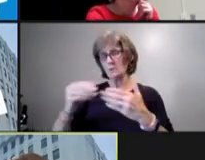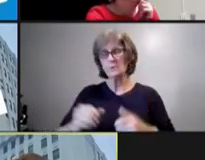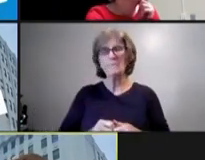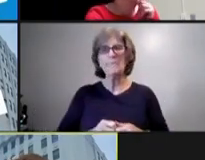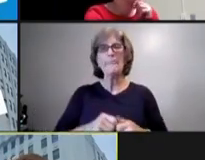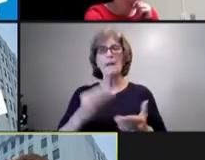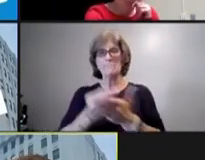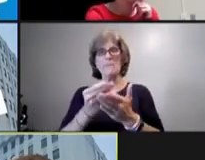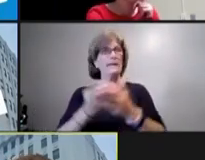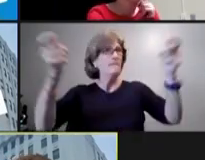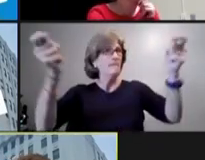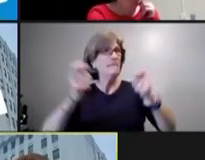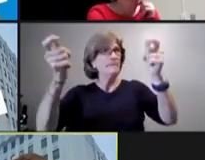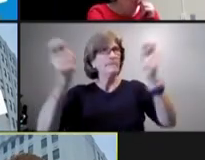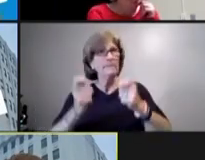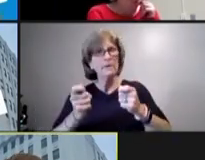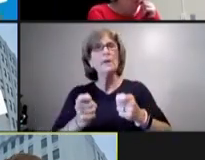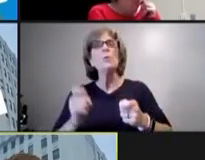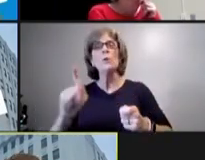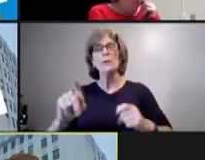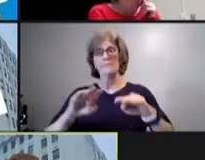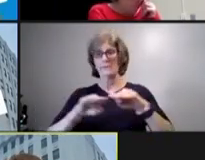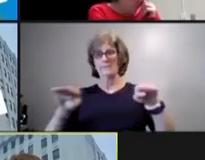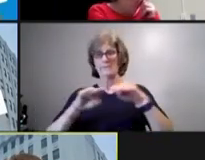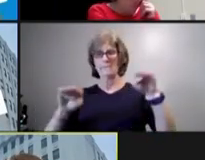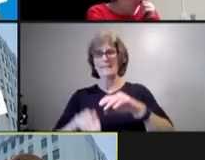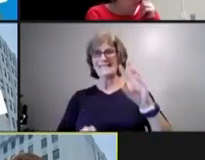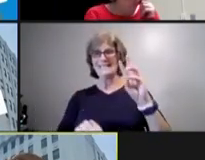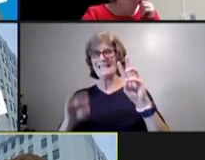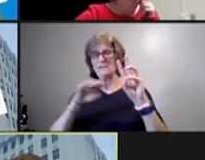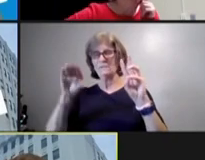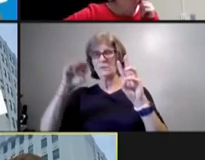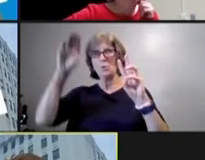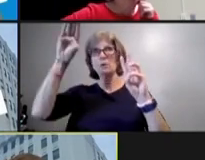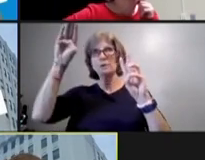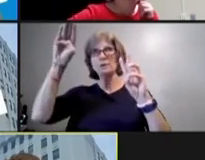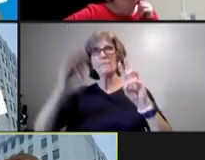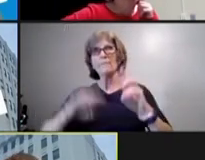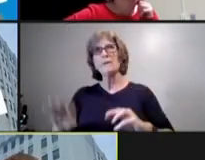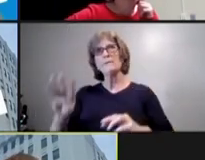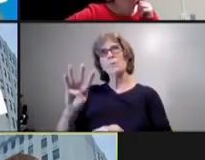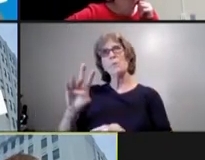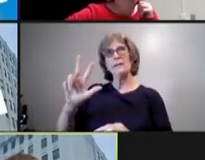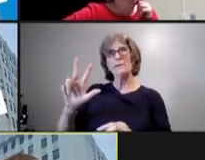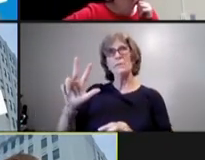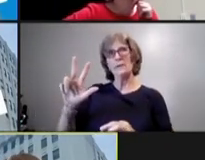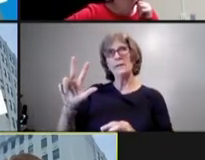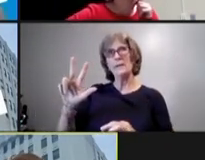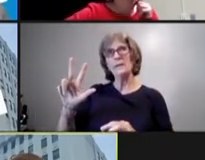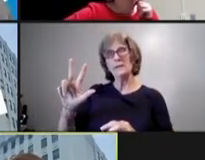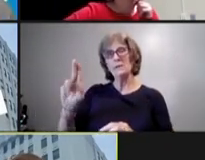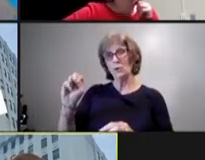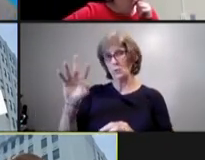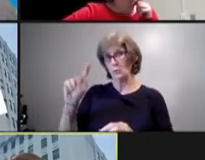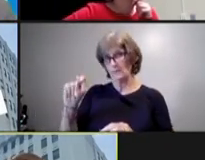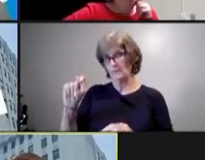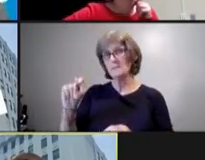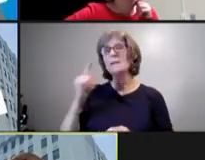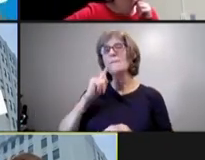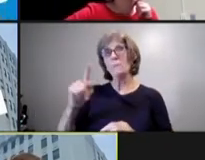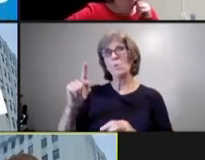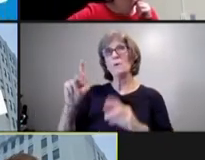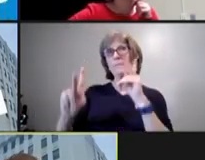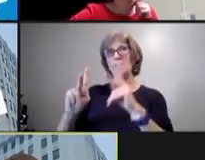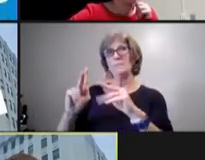used to construct a six-story, 43-unit apartment building for seniors 55 and over, and the construction of six townhouses along